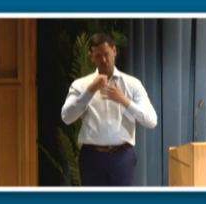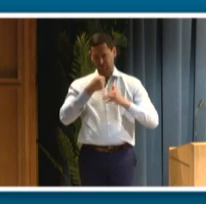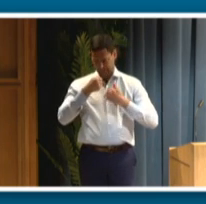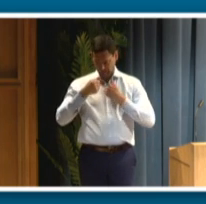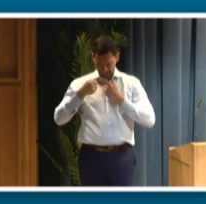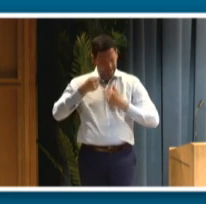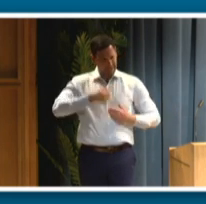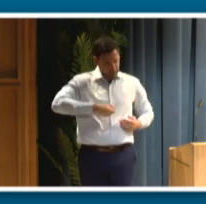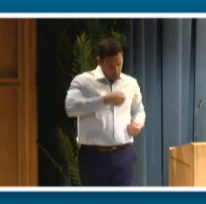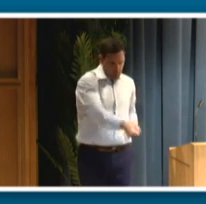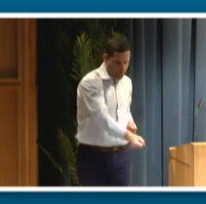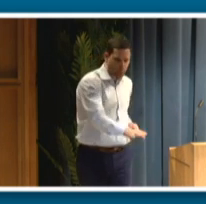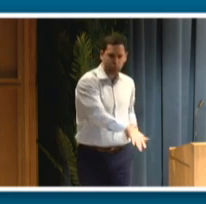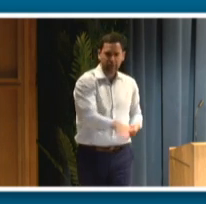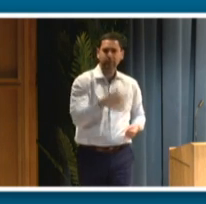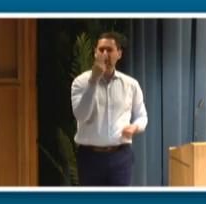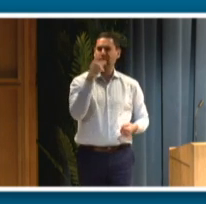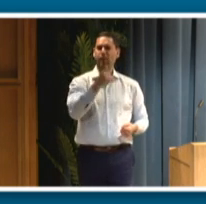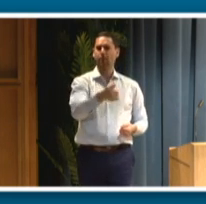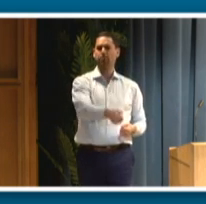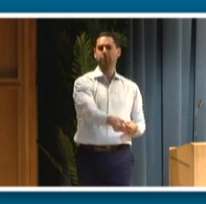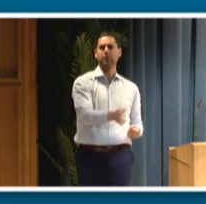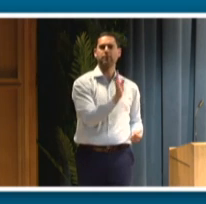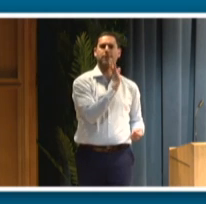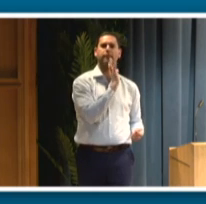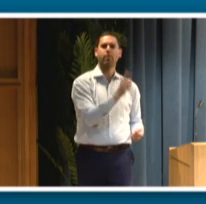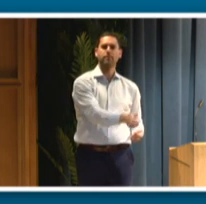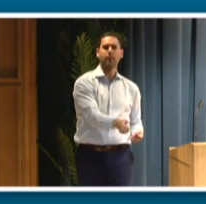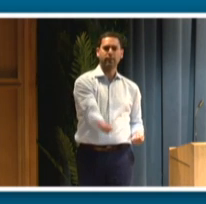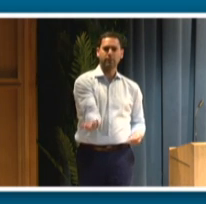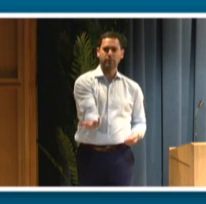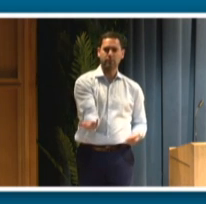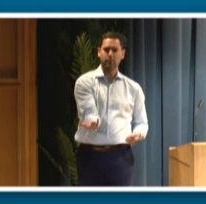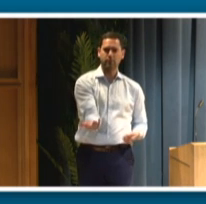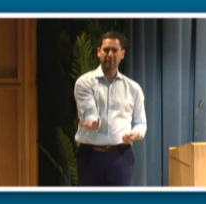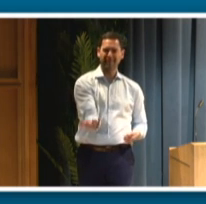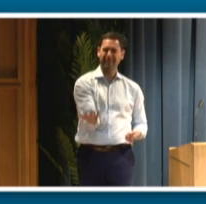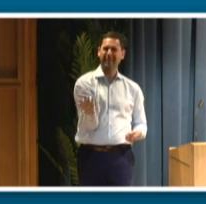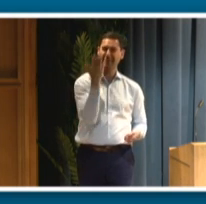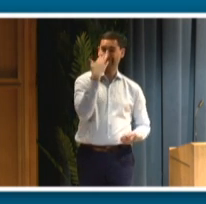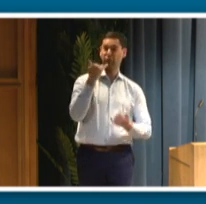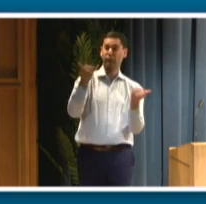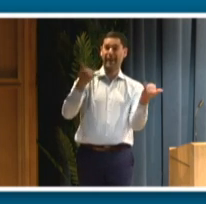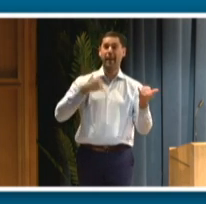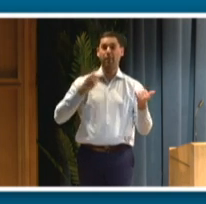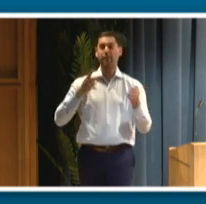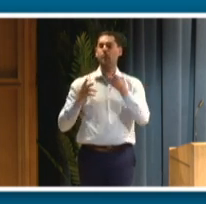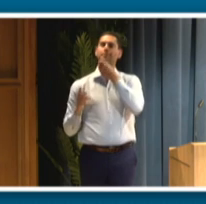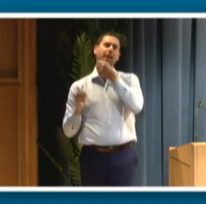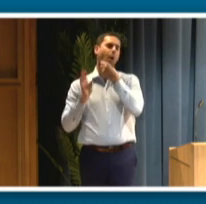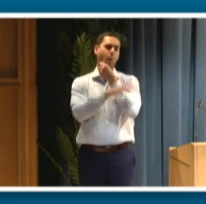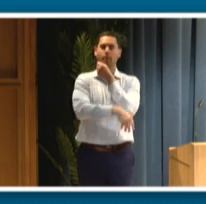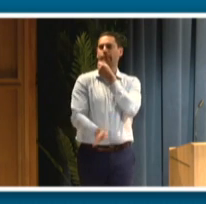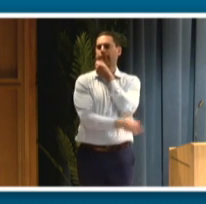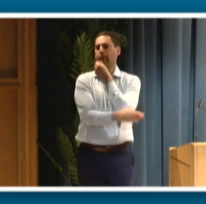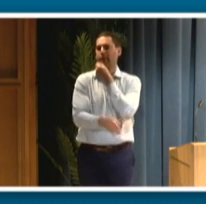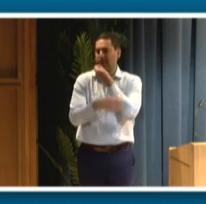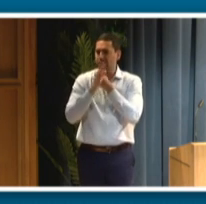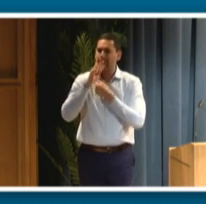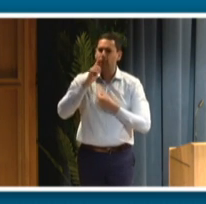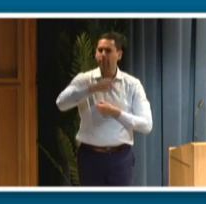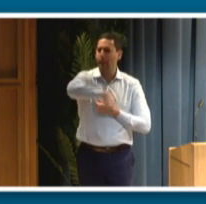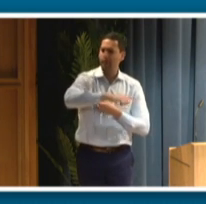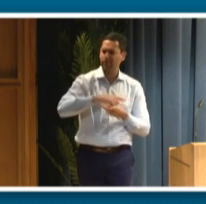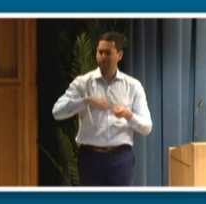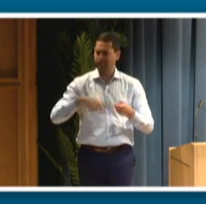are. There's this thing that happens where everybody is speaking for everybody, but not everybody should be. Right. It's like, who am I to talk